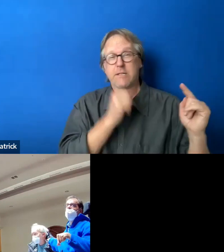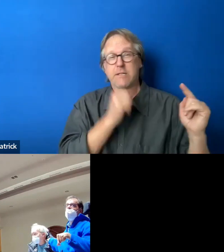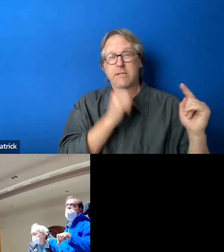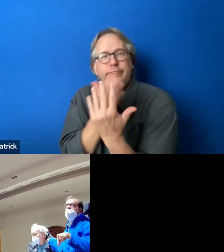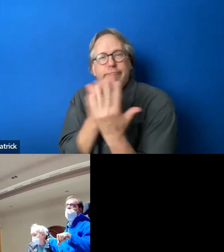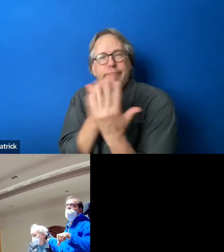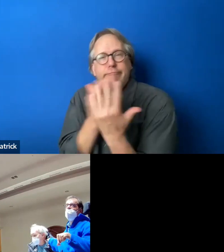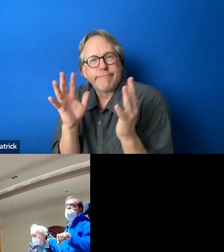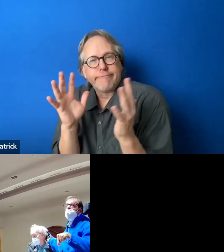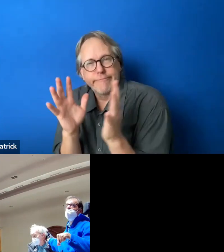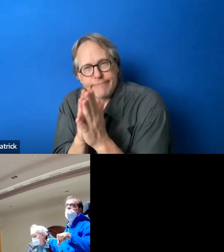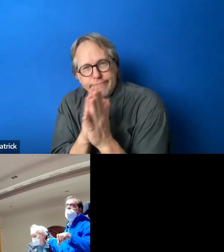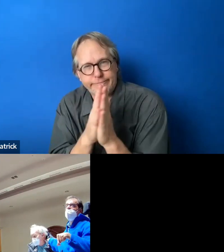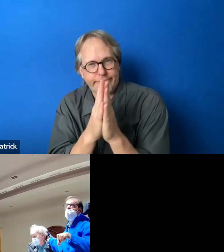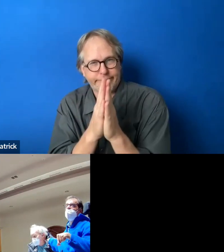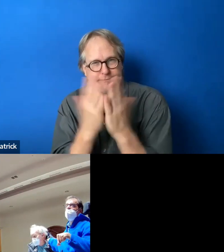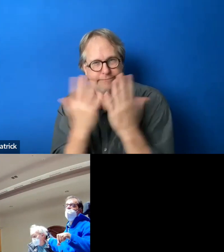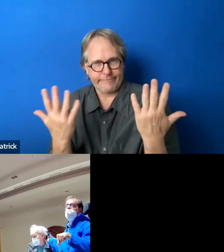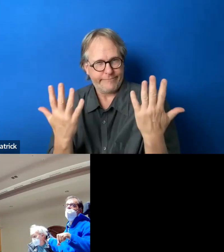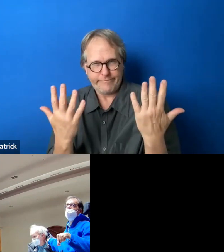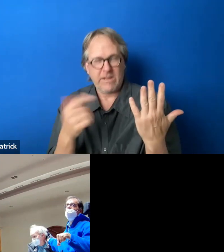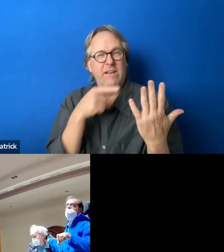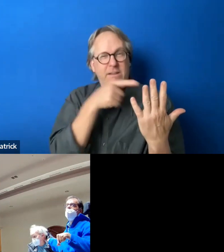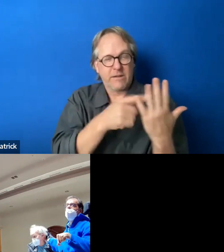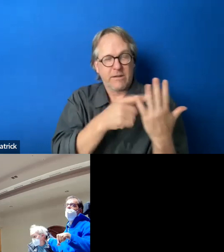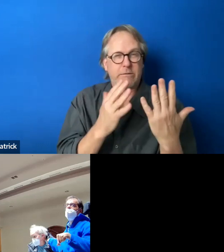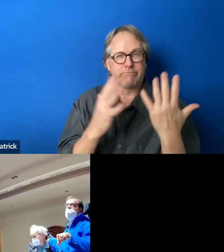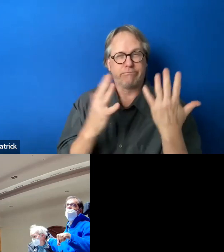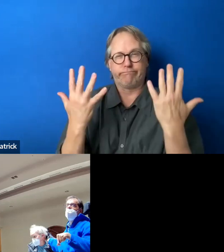And different neurologies